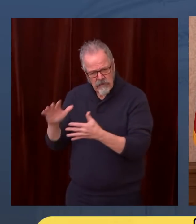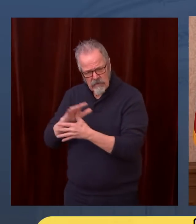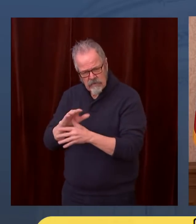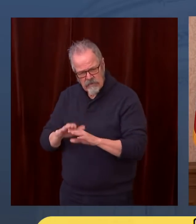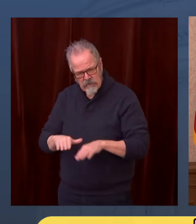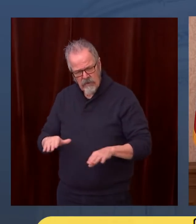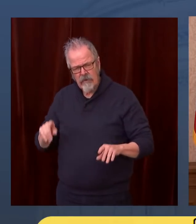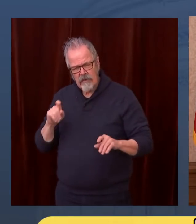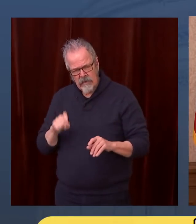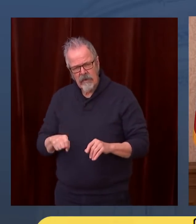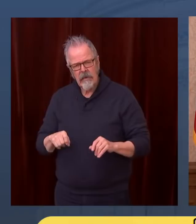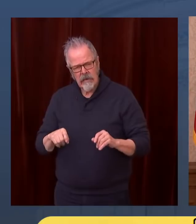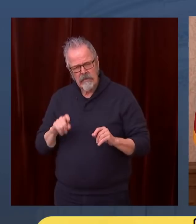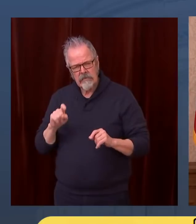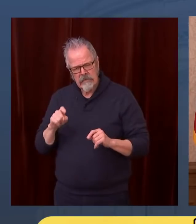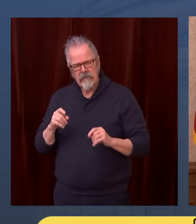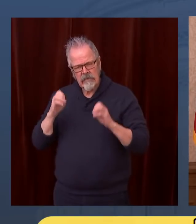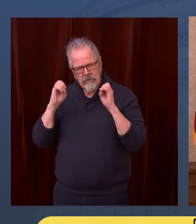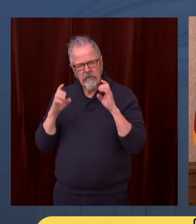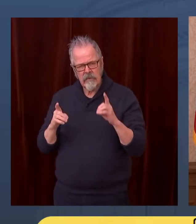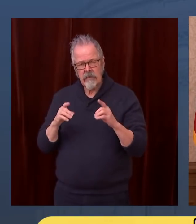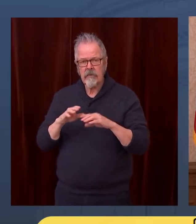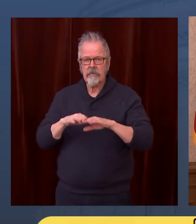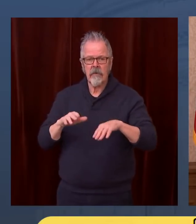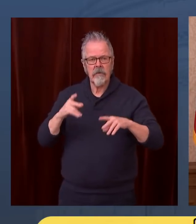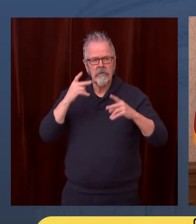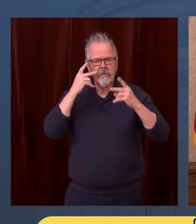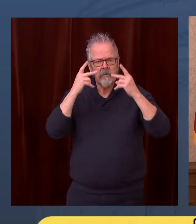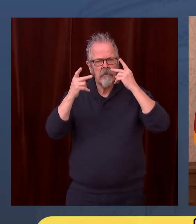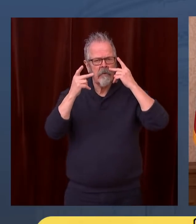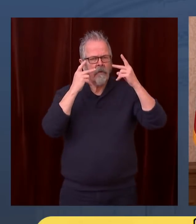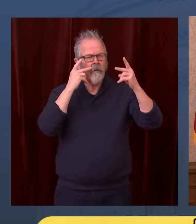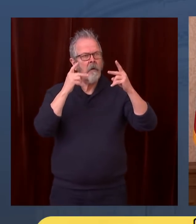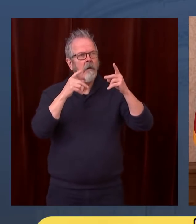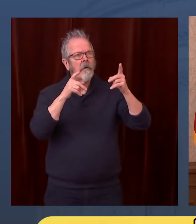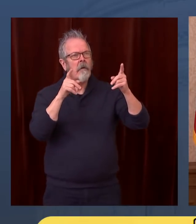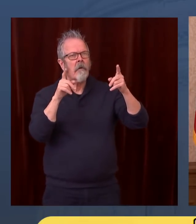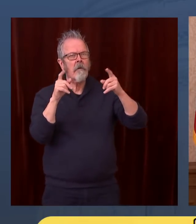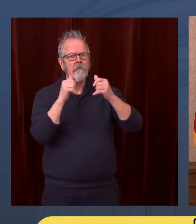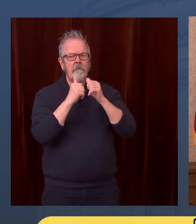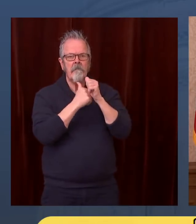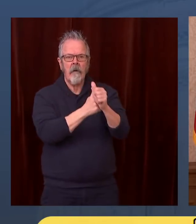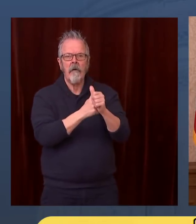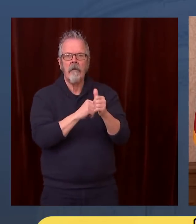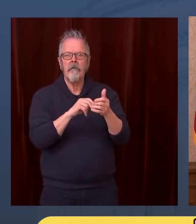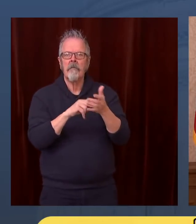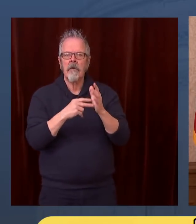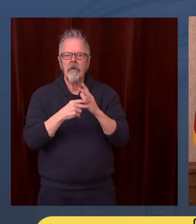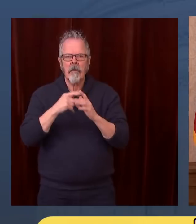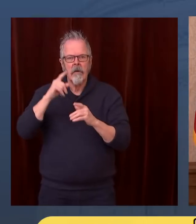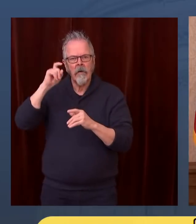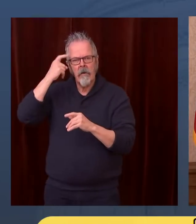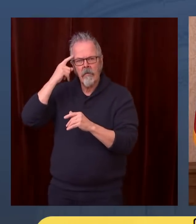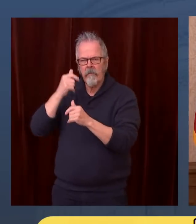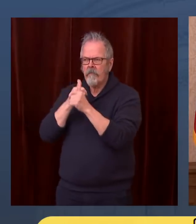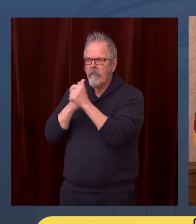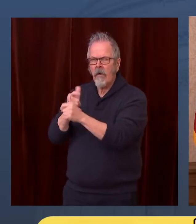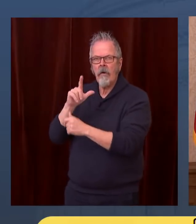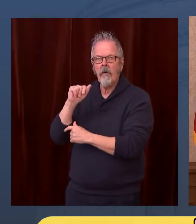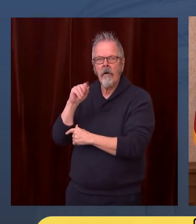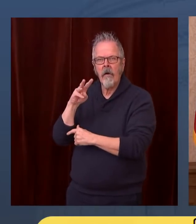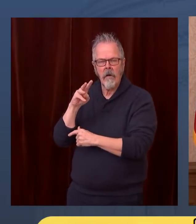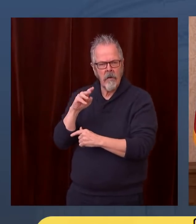in the state of Washington, we have a democracy and we follow the law. And I think this is an important teaching moment that I